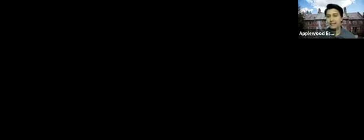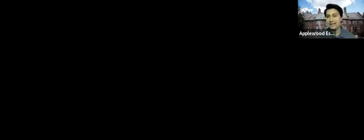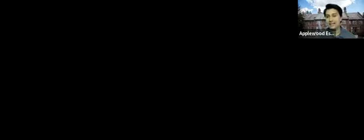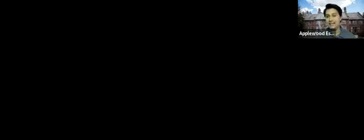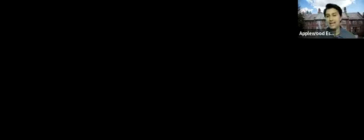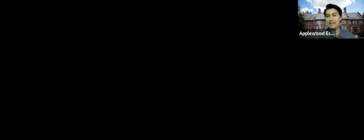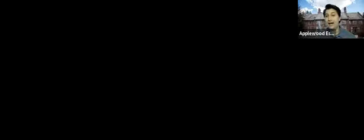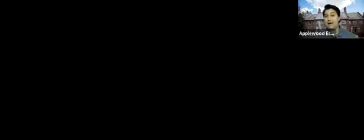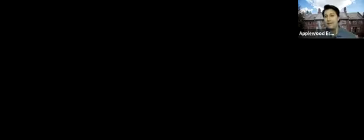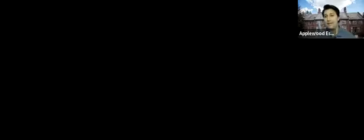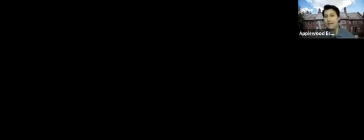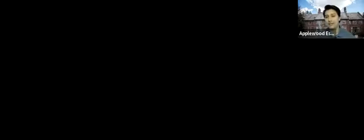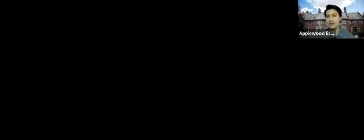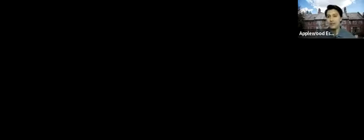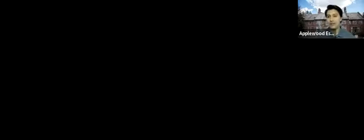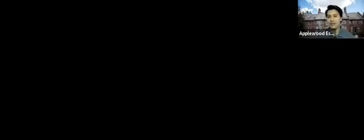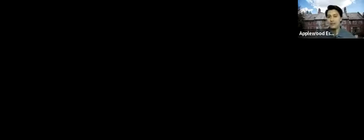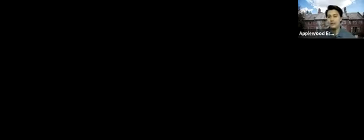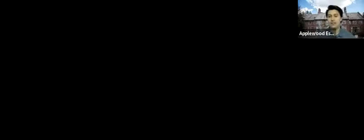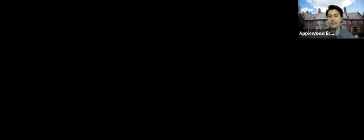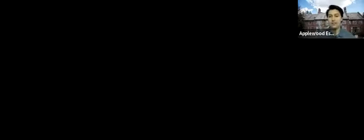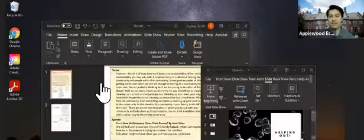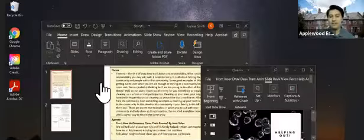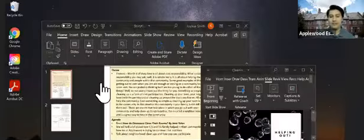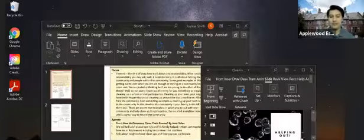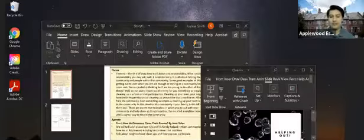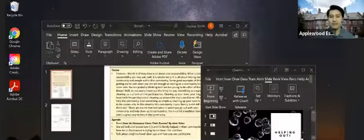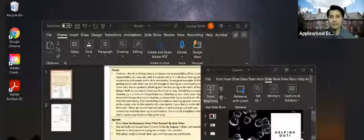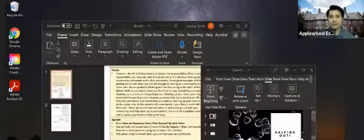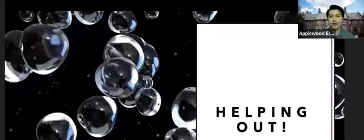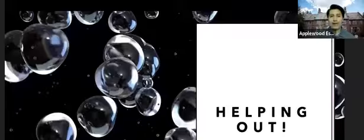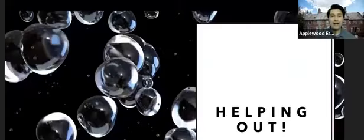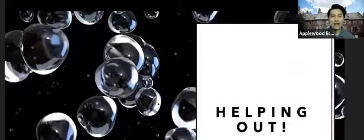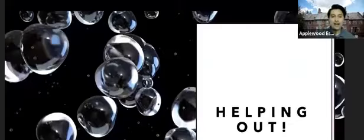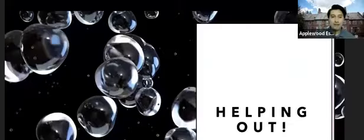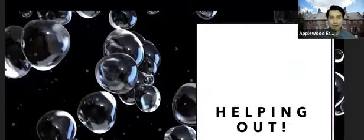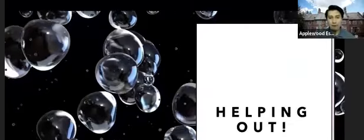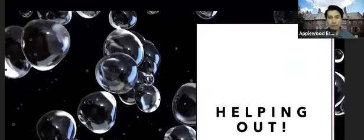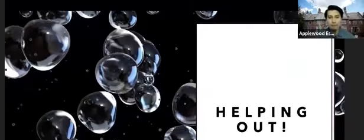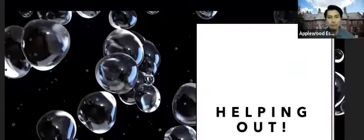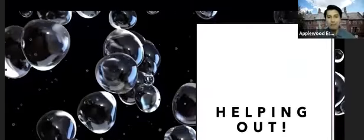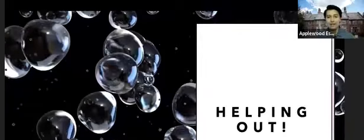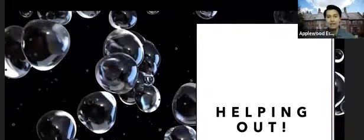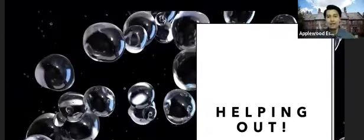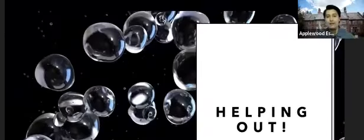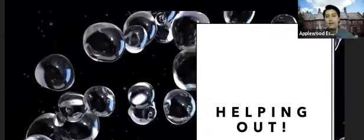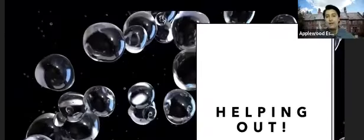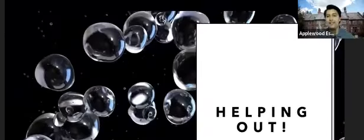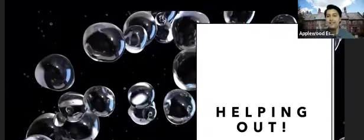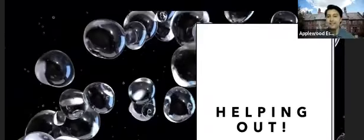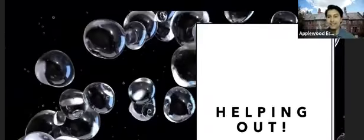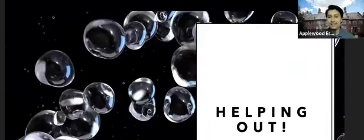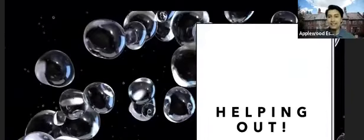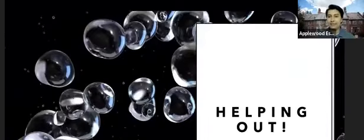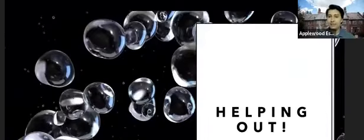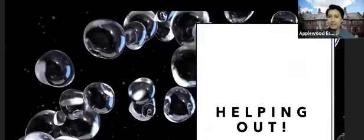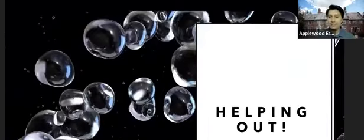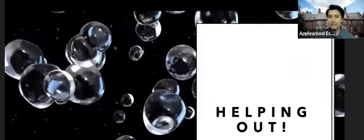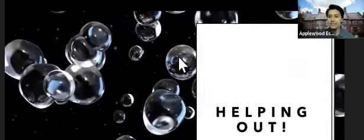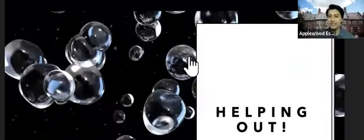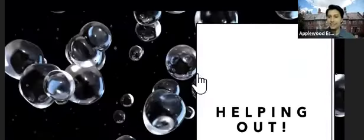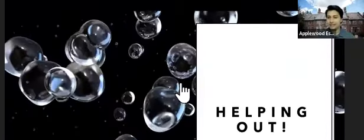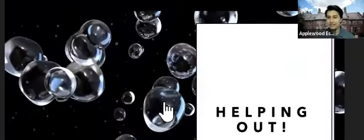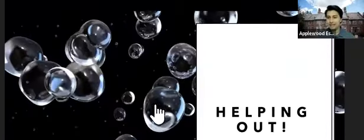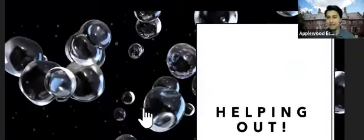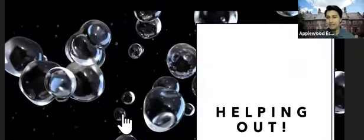and CS and the Mott family as a whole has helped out in the community. So I got a fun little bubble background there because cleaning, you